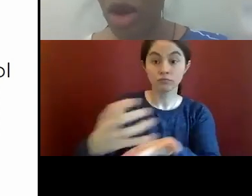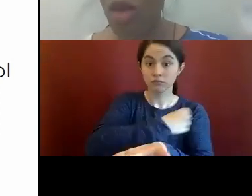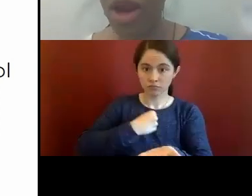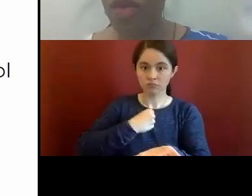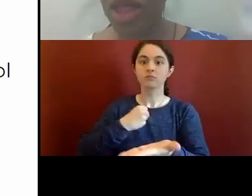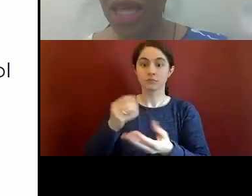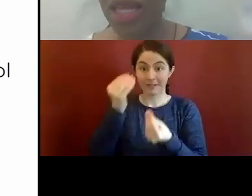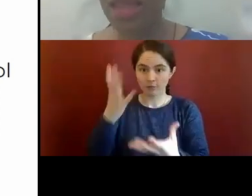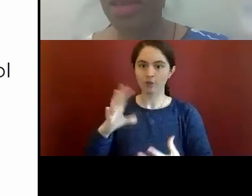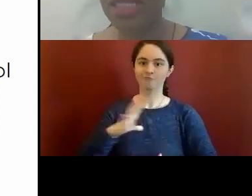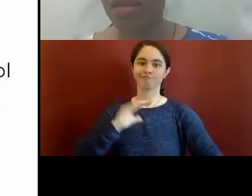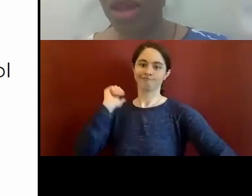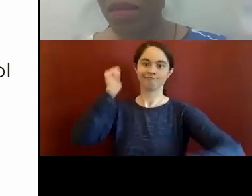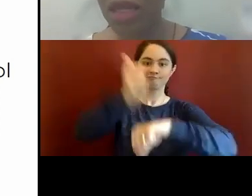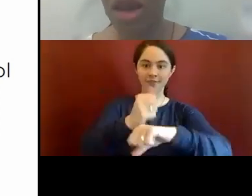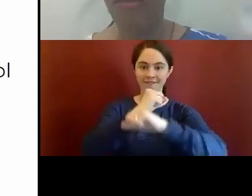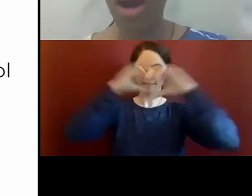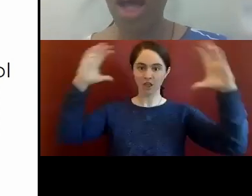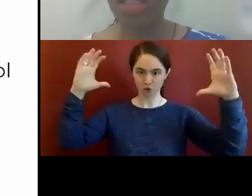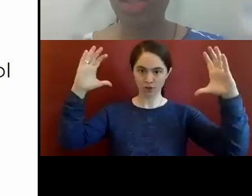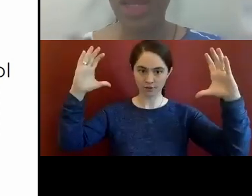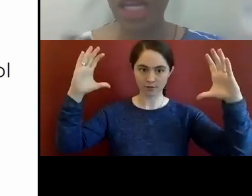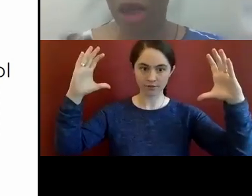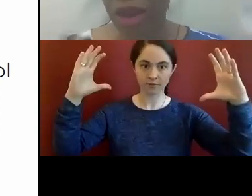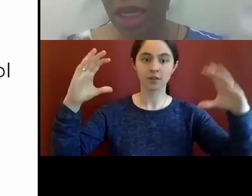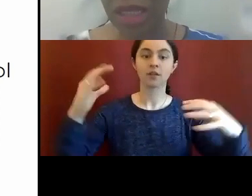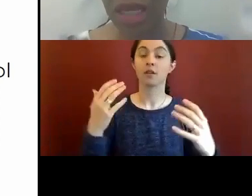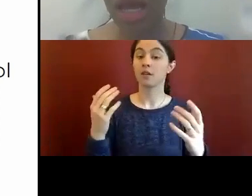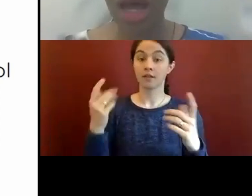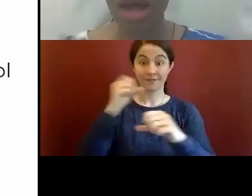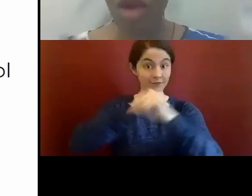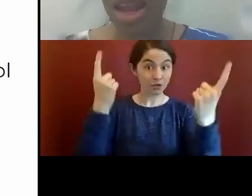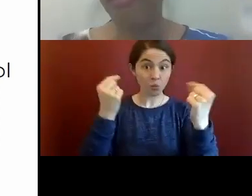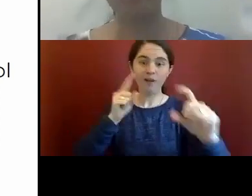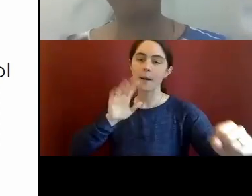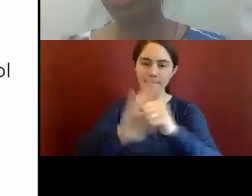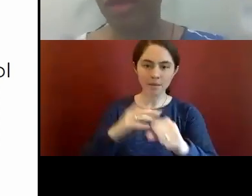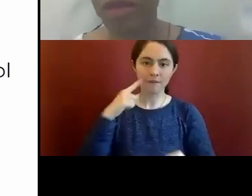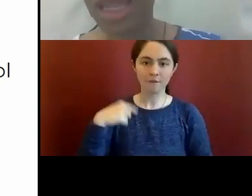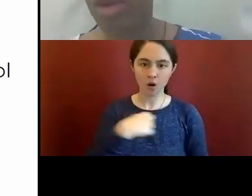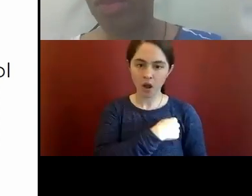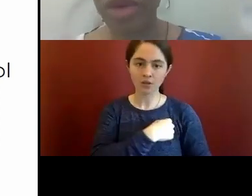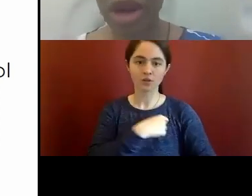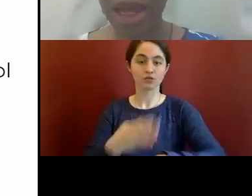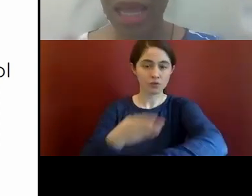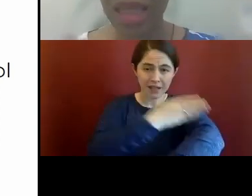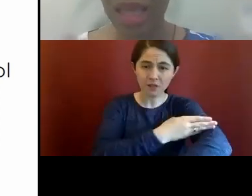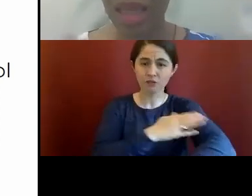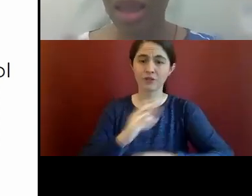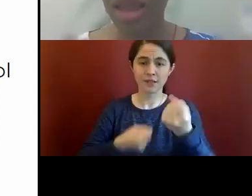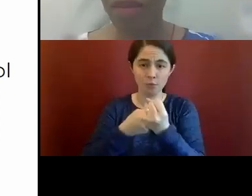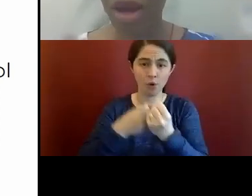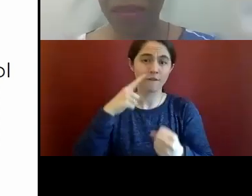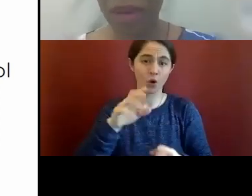vision where within it there is a commitment for us to increase and have a new vision for bilingual programming in